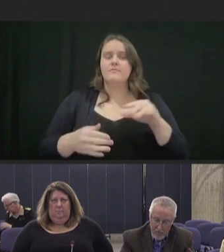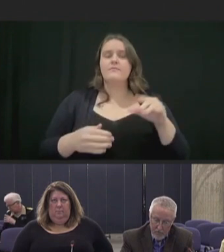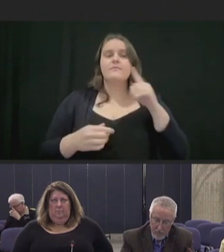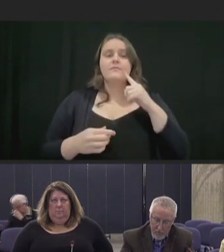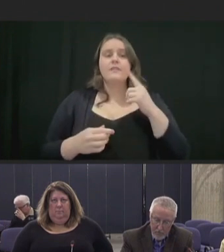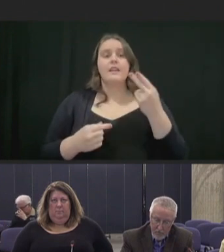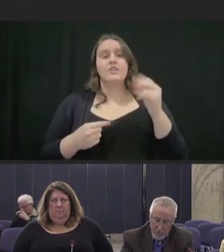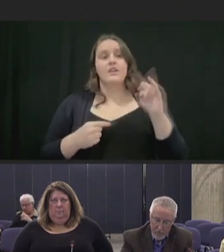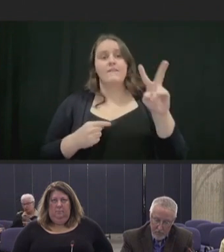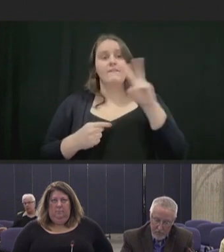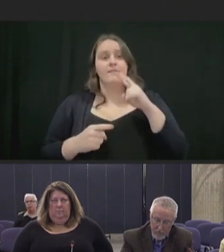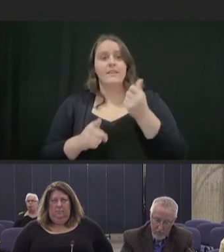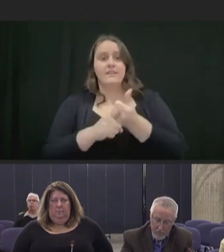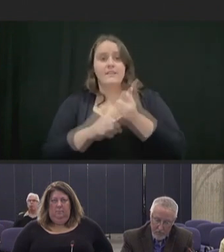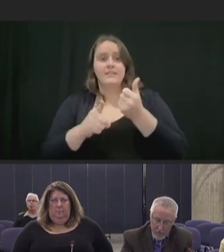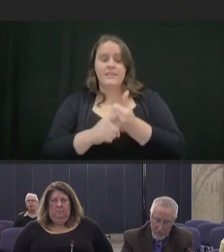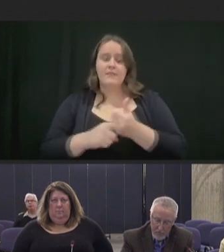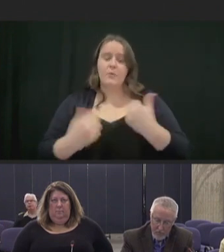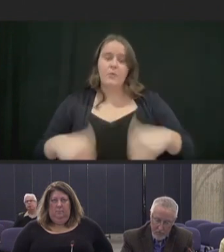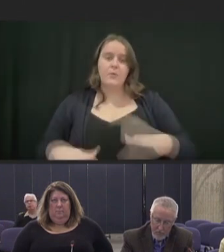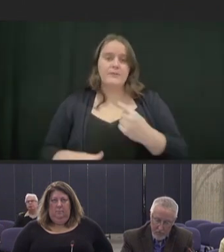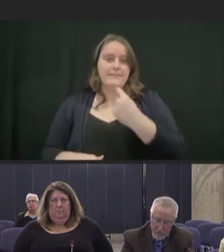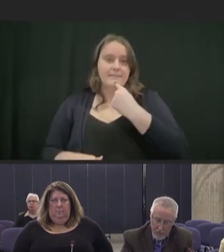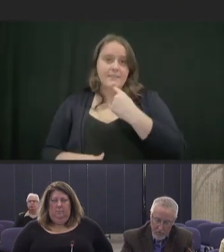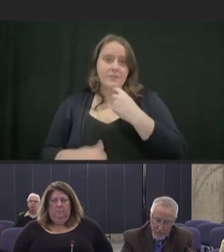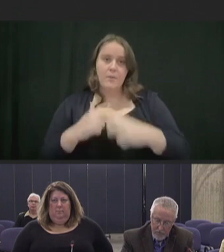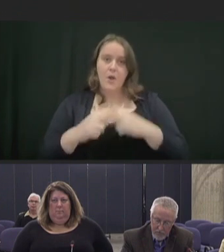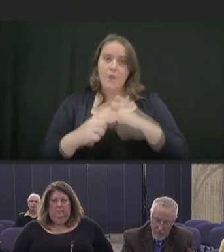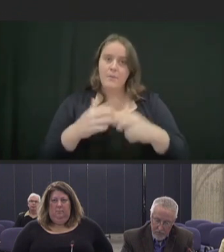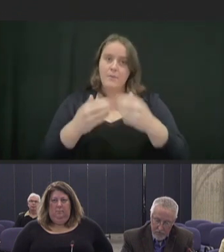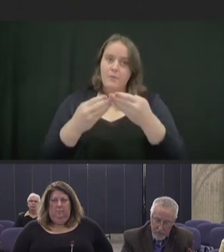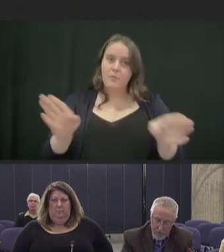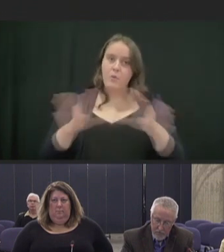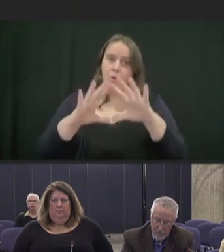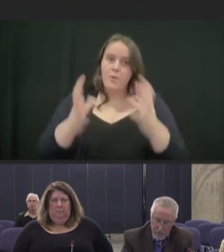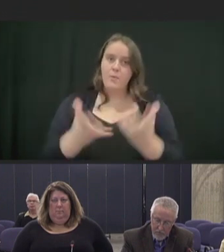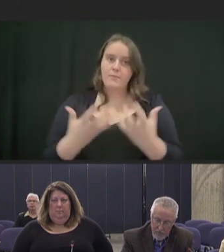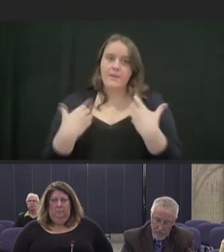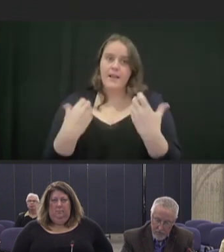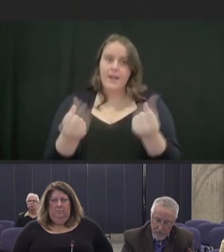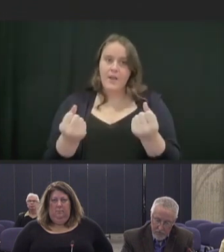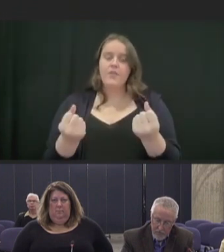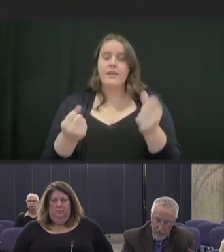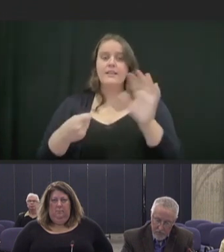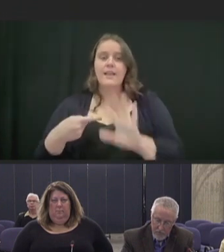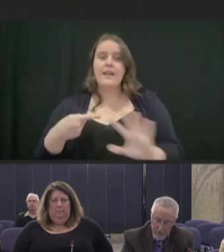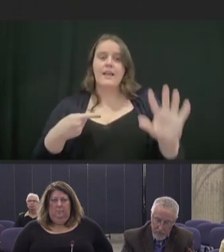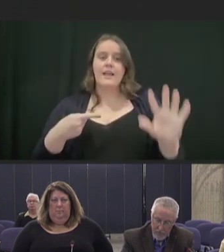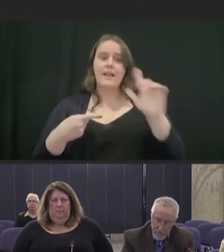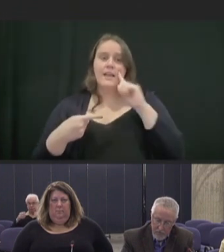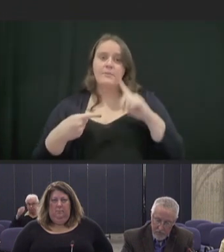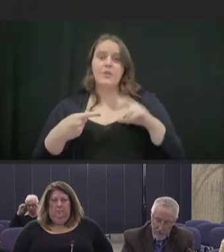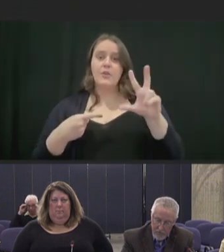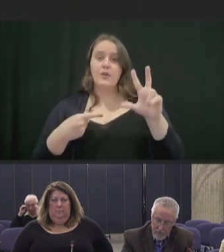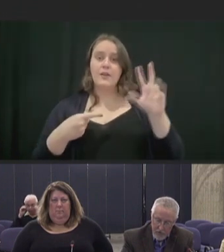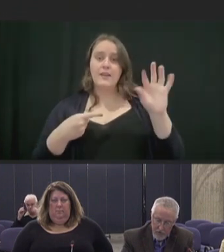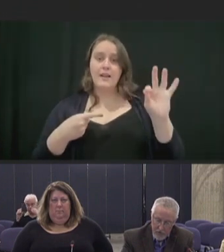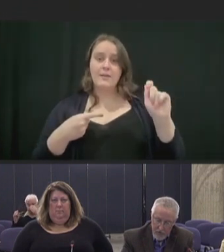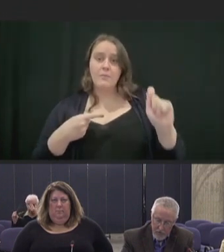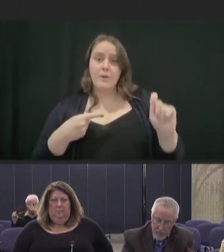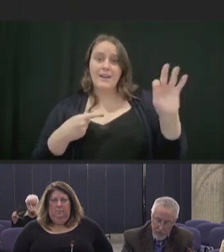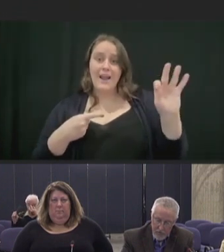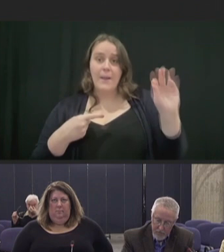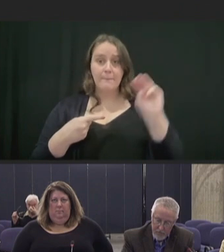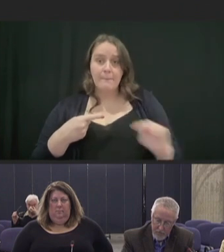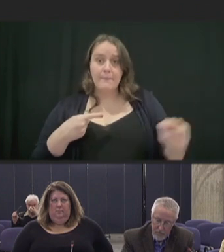is ongoing in all countries globally. There was an estimated 39.9 million people living with HIV at the